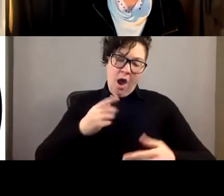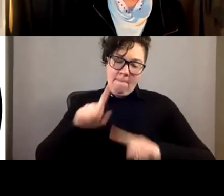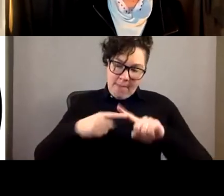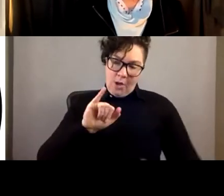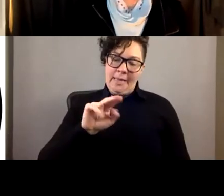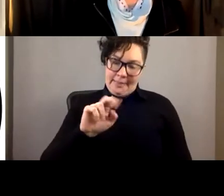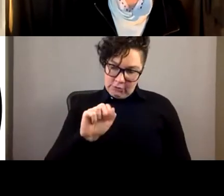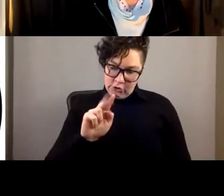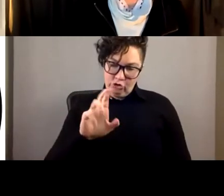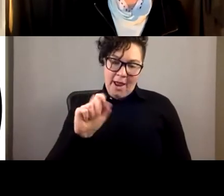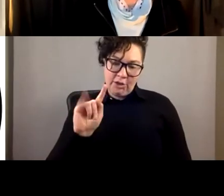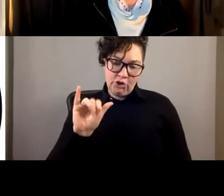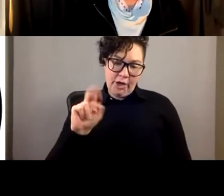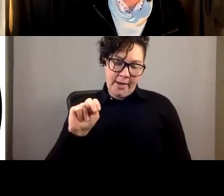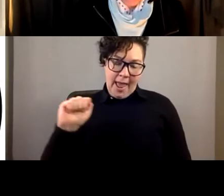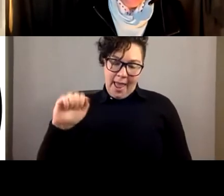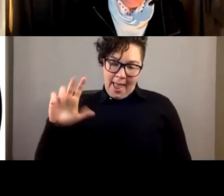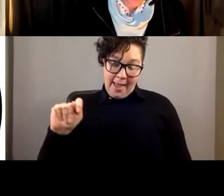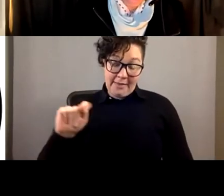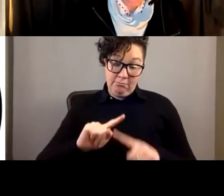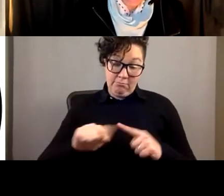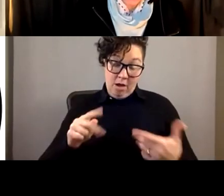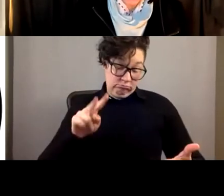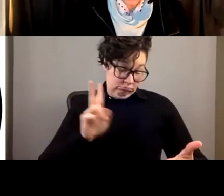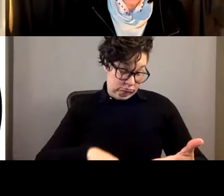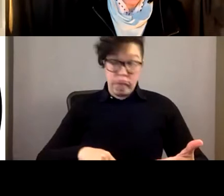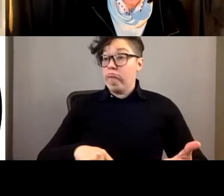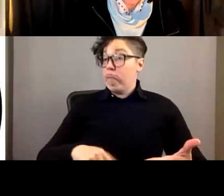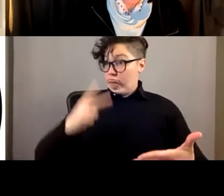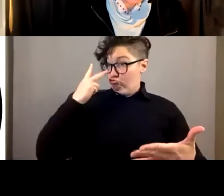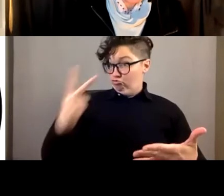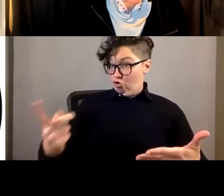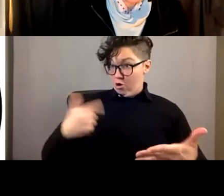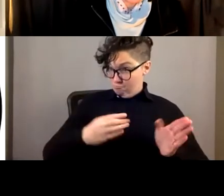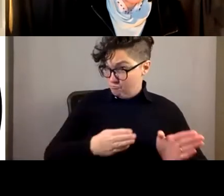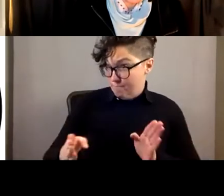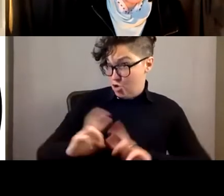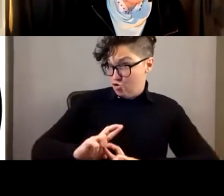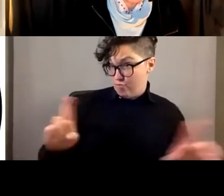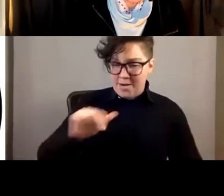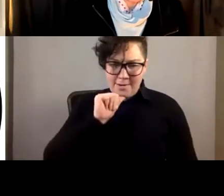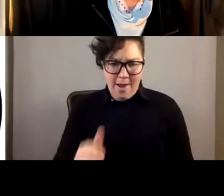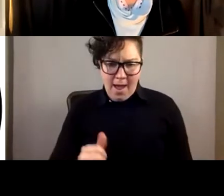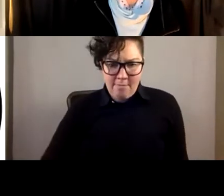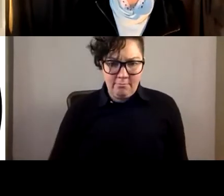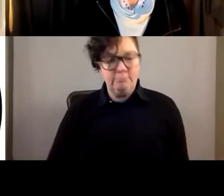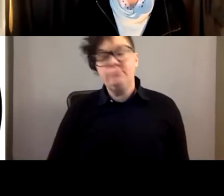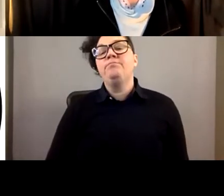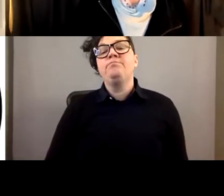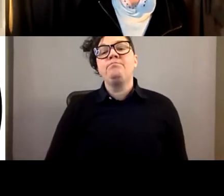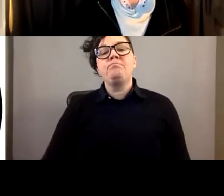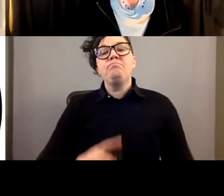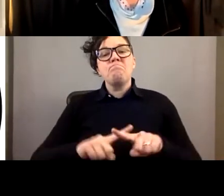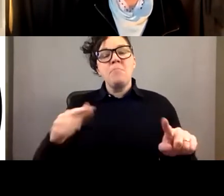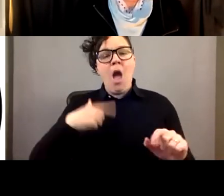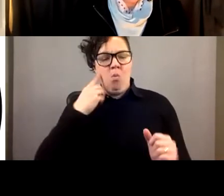but it did not prepare me for that moment. And so what I thought I would talk about is the historical memory that